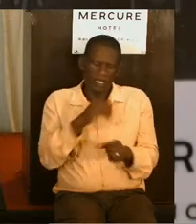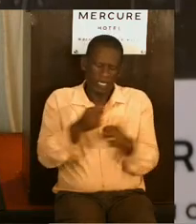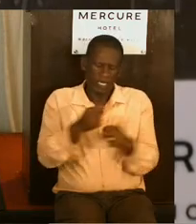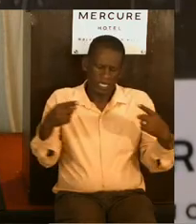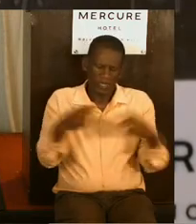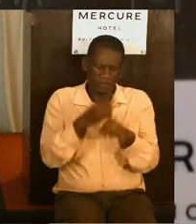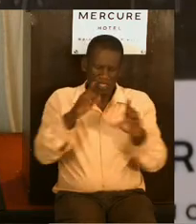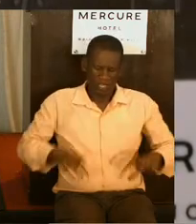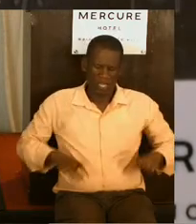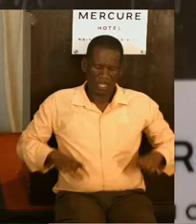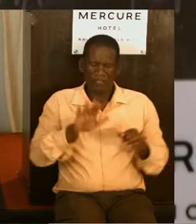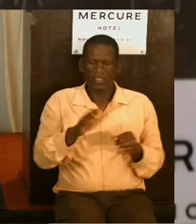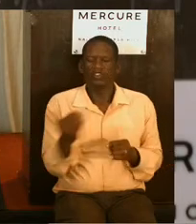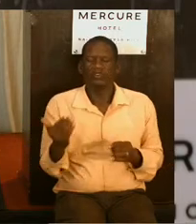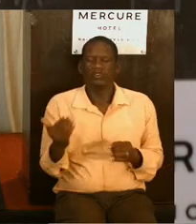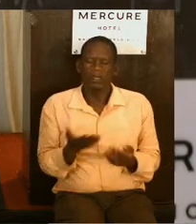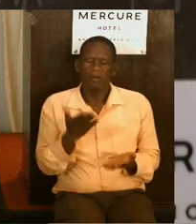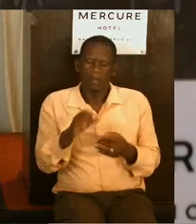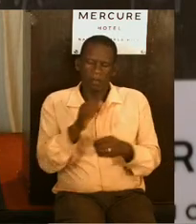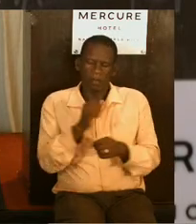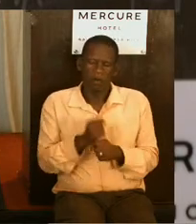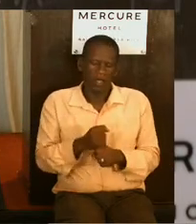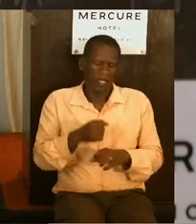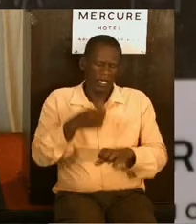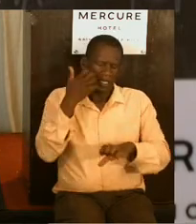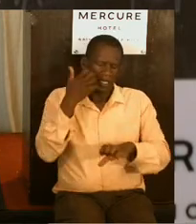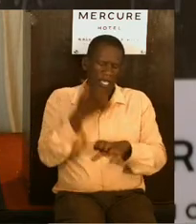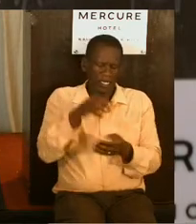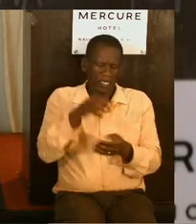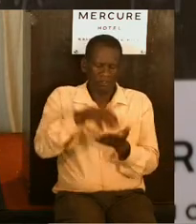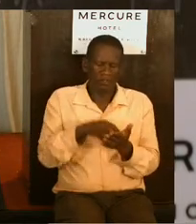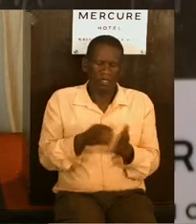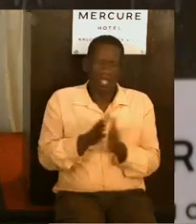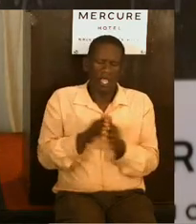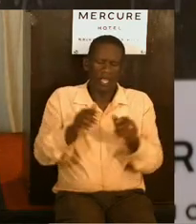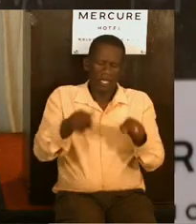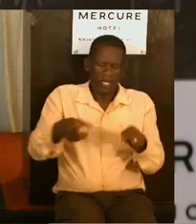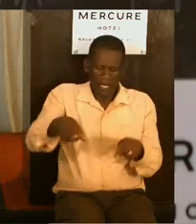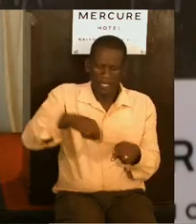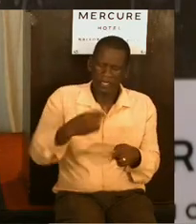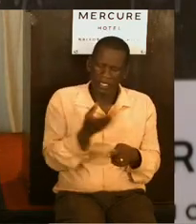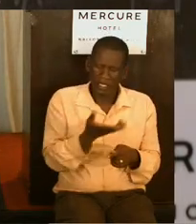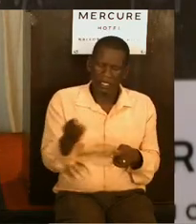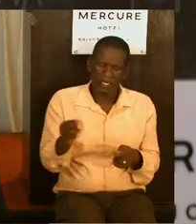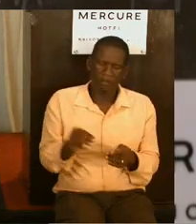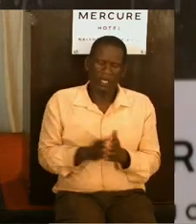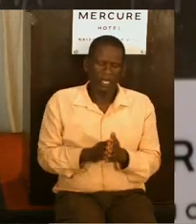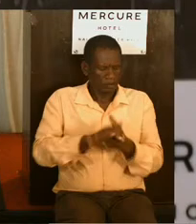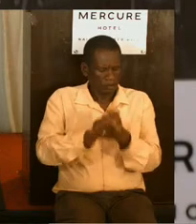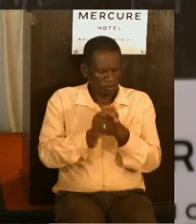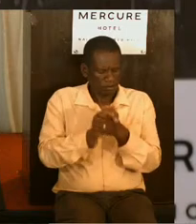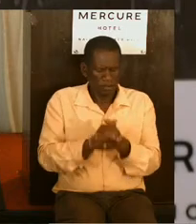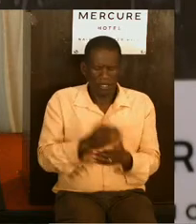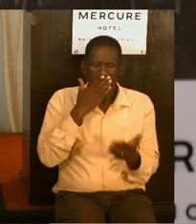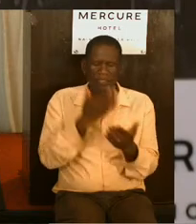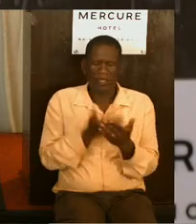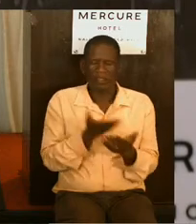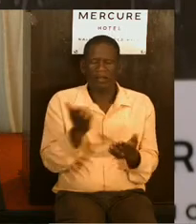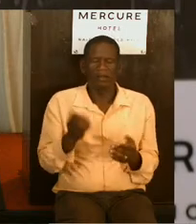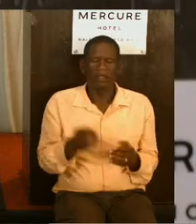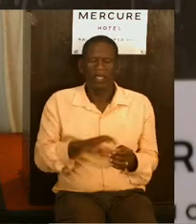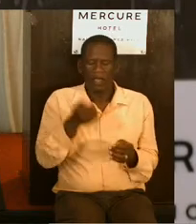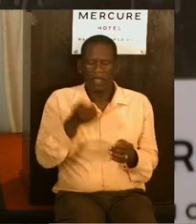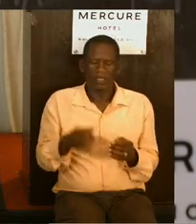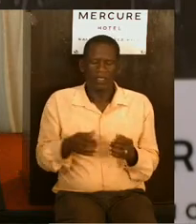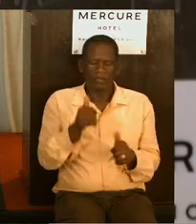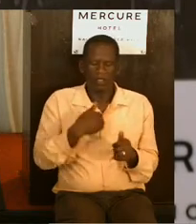in the lives of their children may be working on the very difficult circumstances and I've seen them and I salute them the